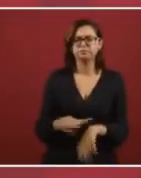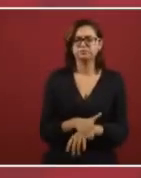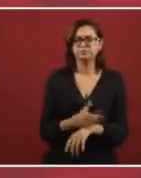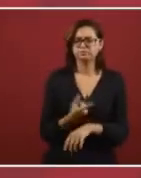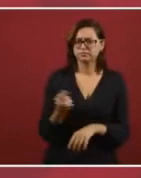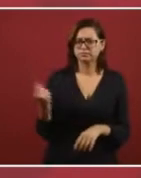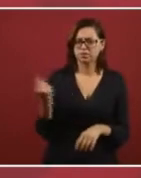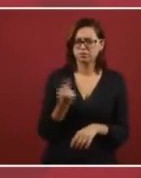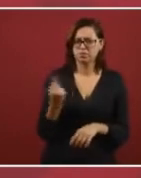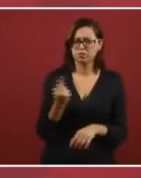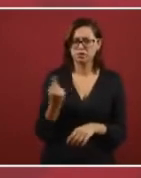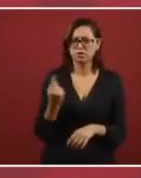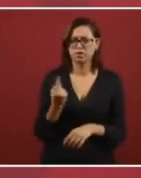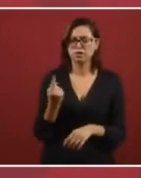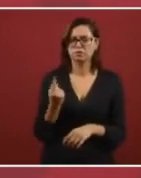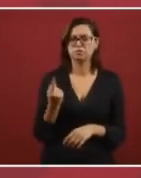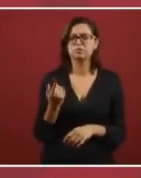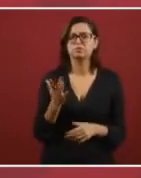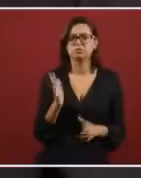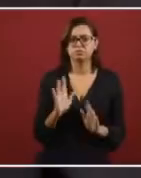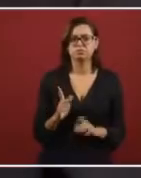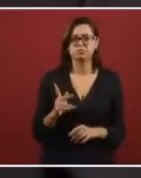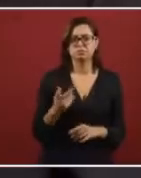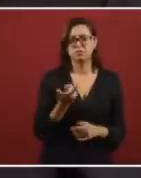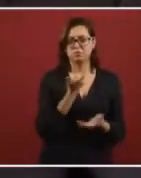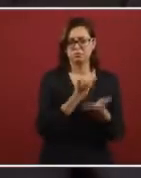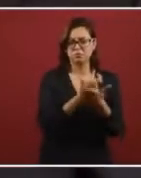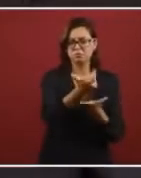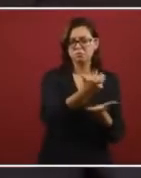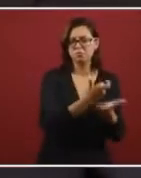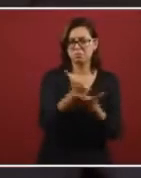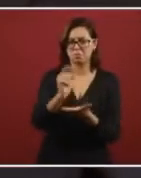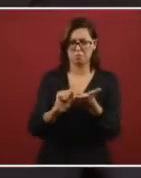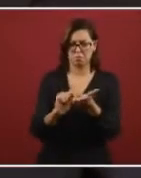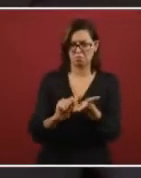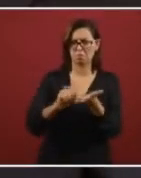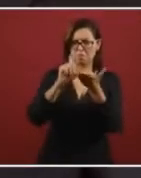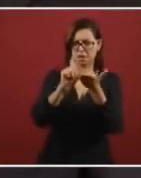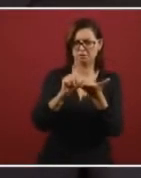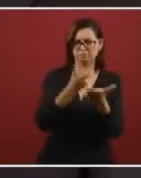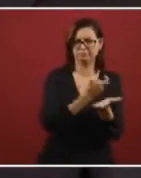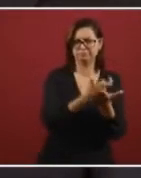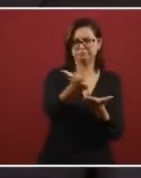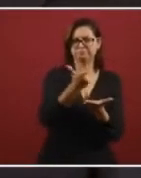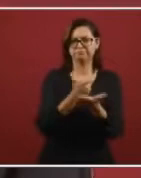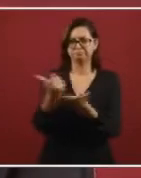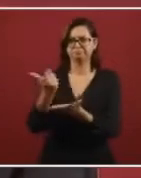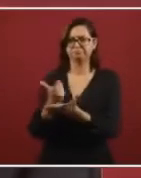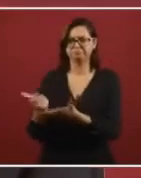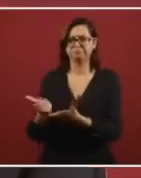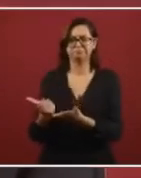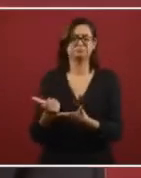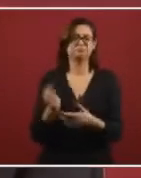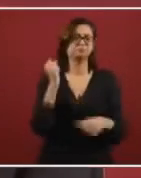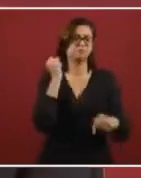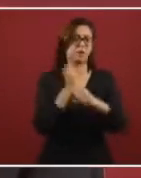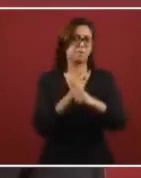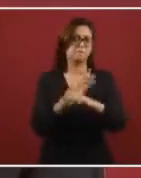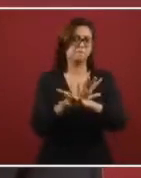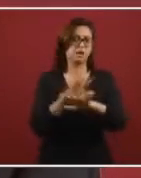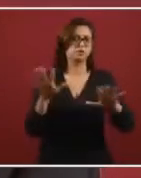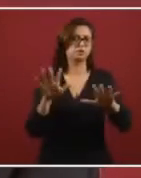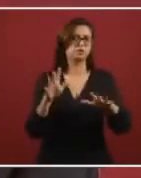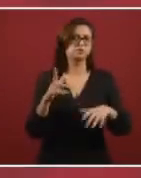we gained the increase in a minimum salary. This had